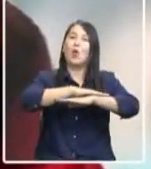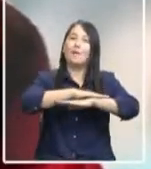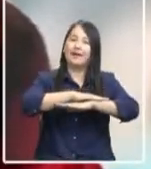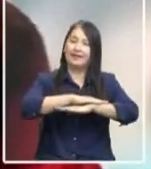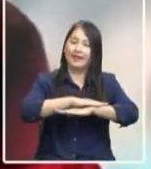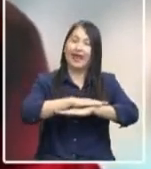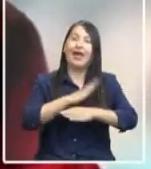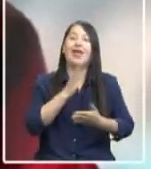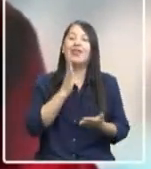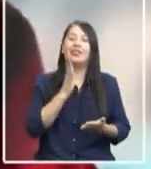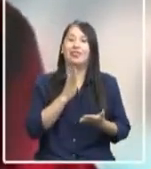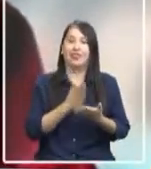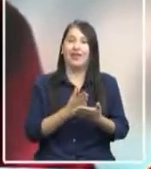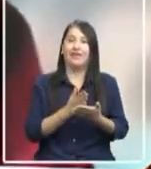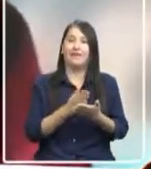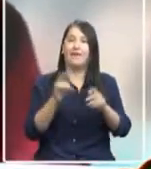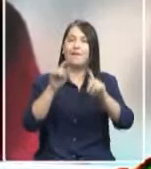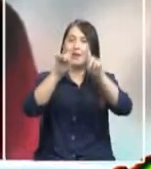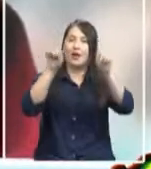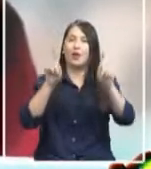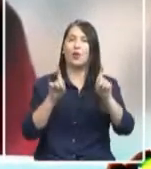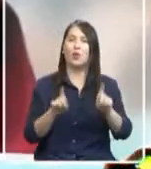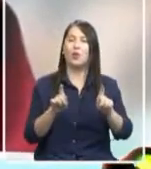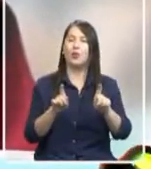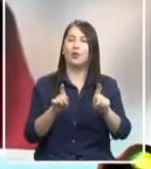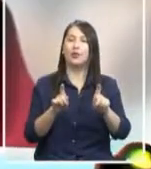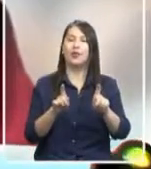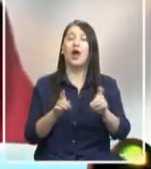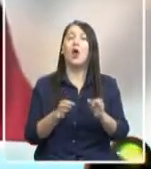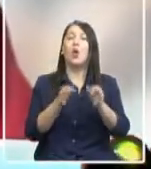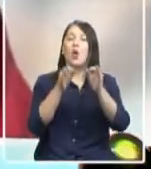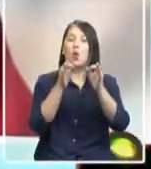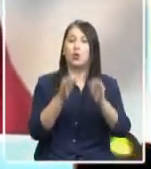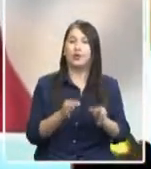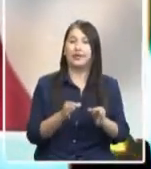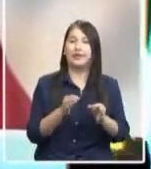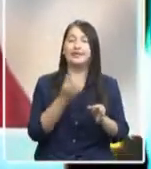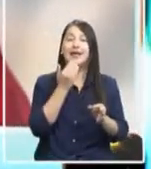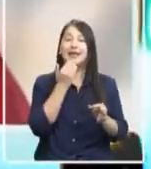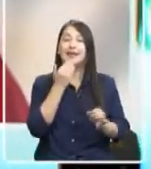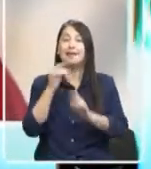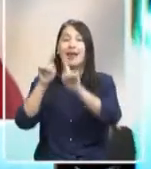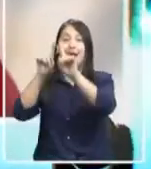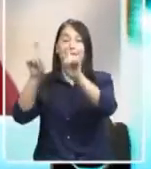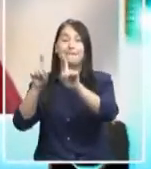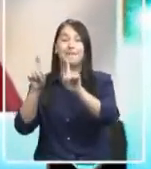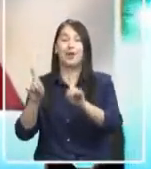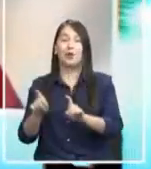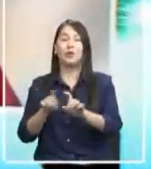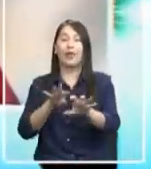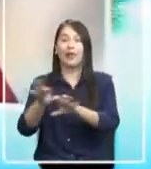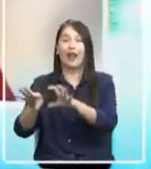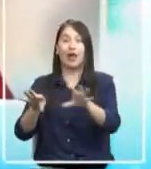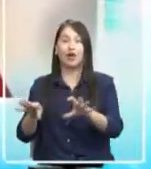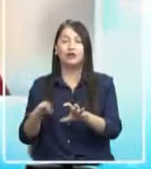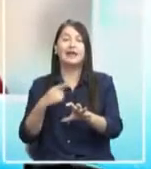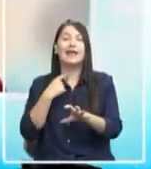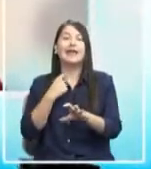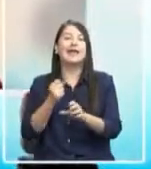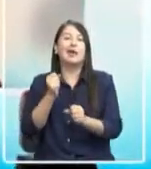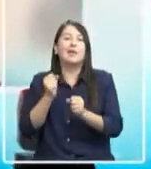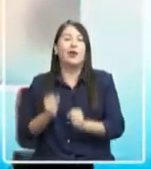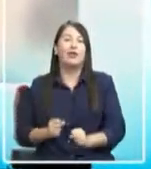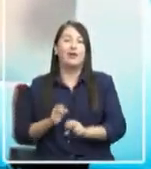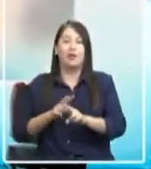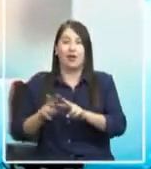considered along with questions of materiality and what we can do. And last but not least, technologies of